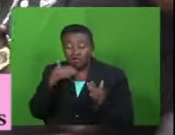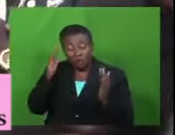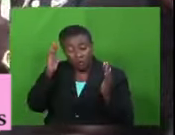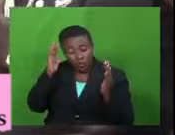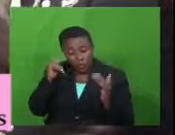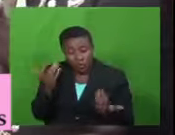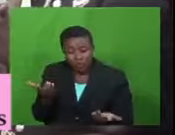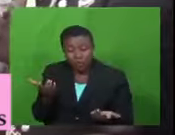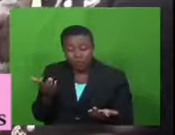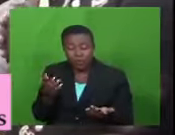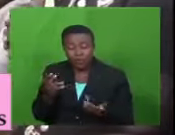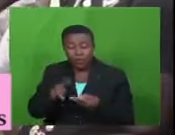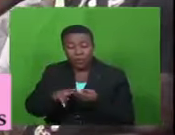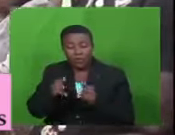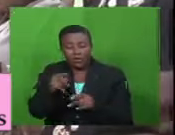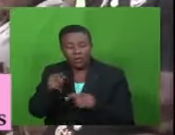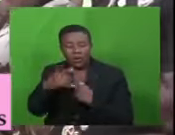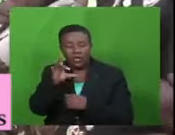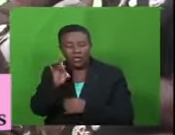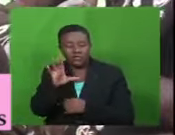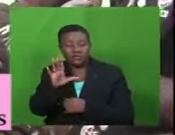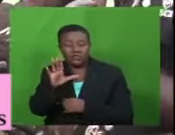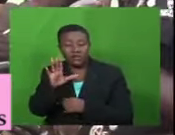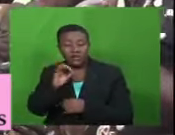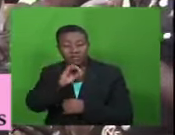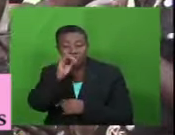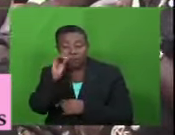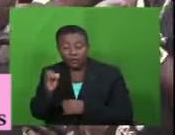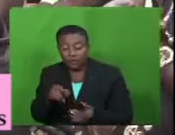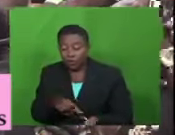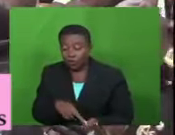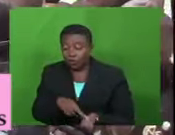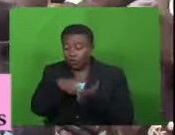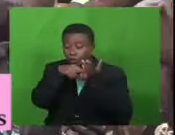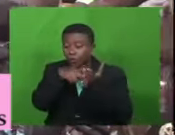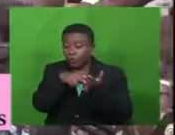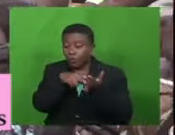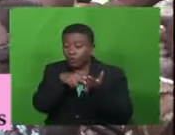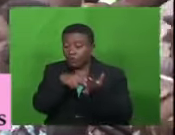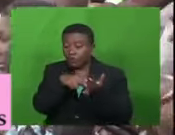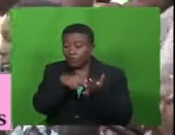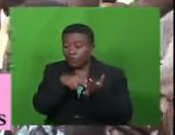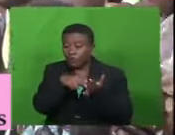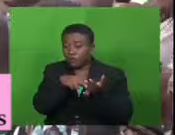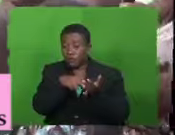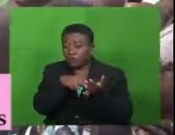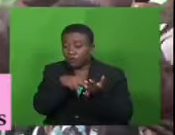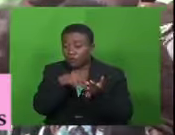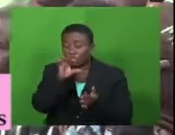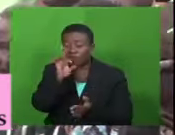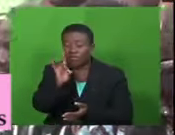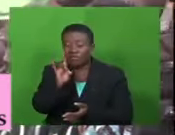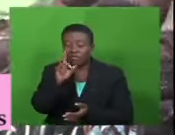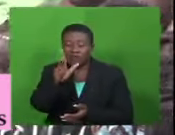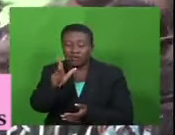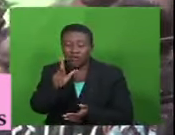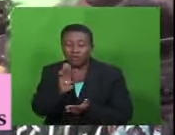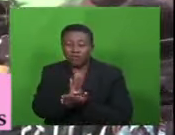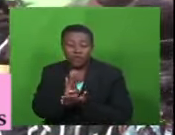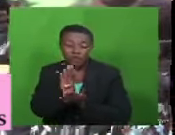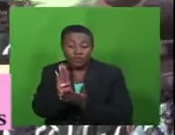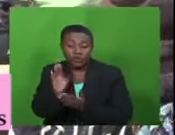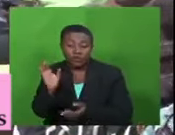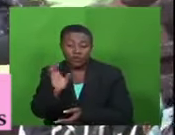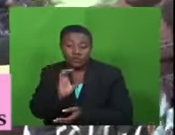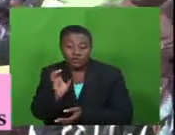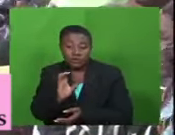of 85%, representing tendered bonds of 83 billion cedis,